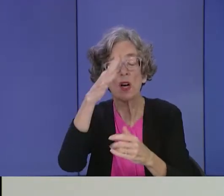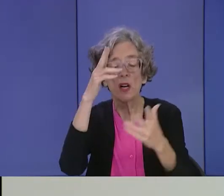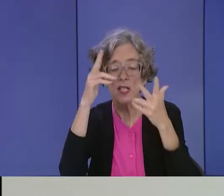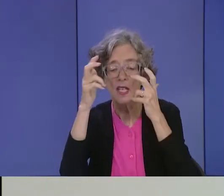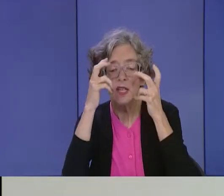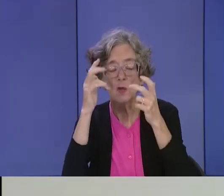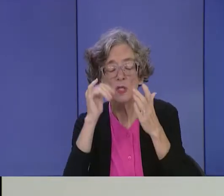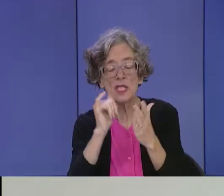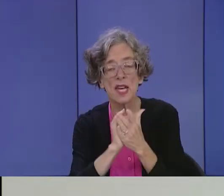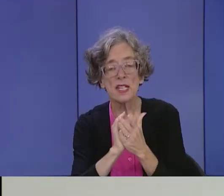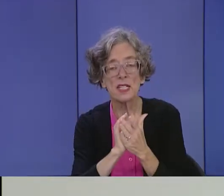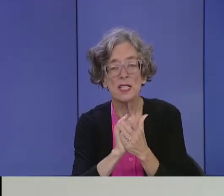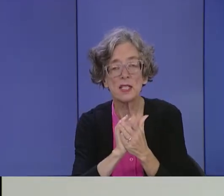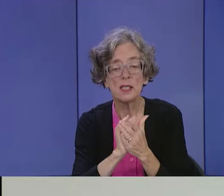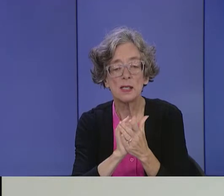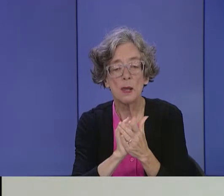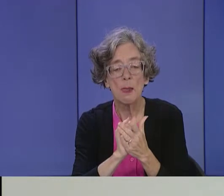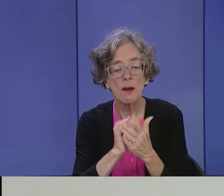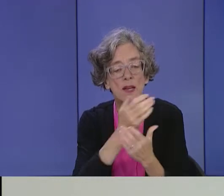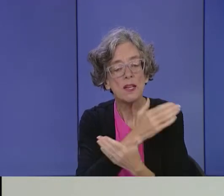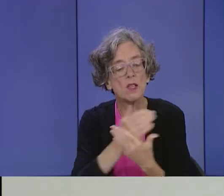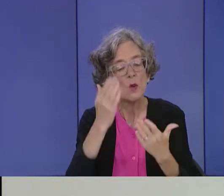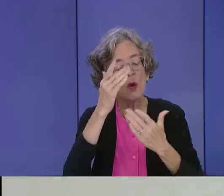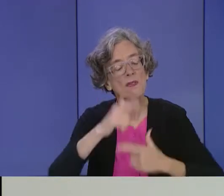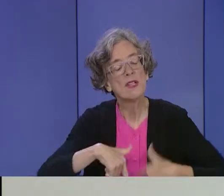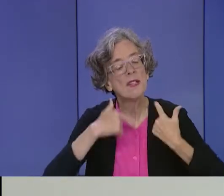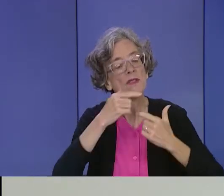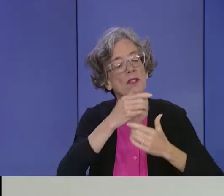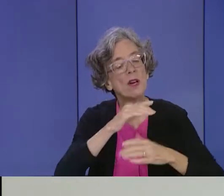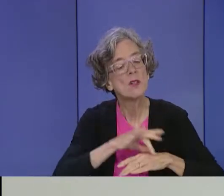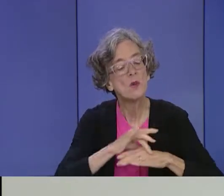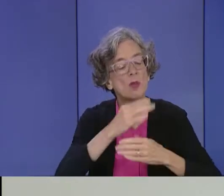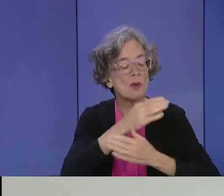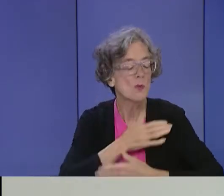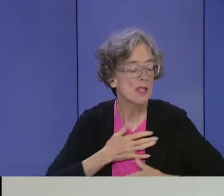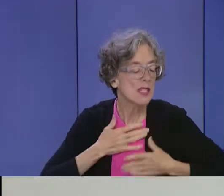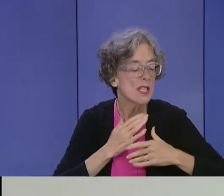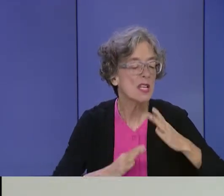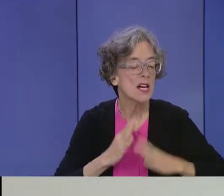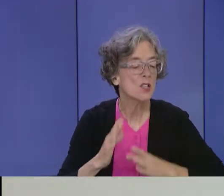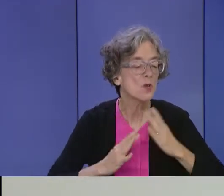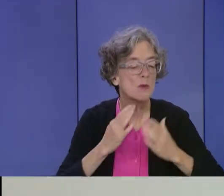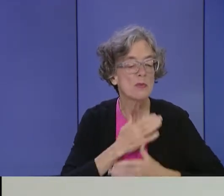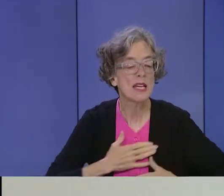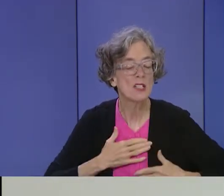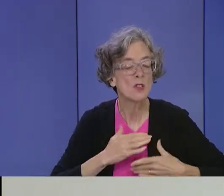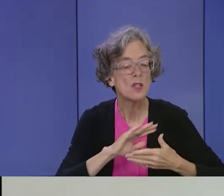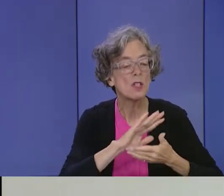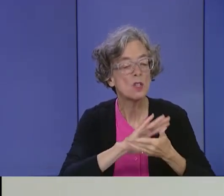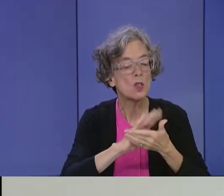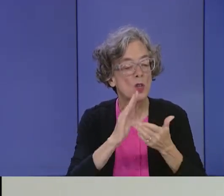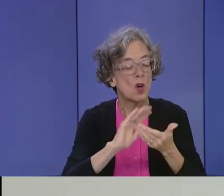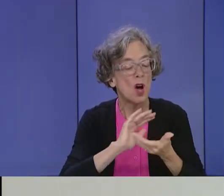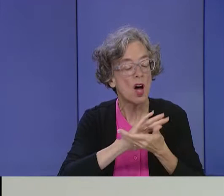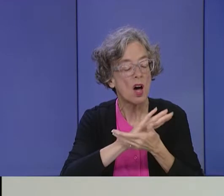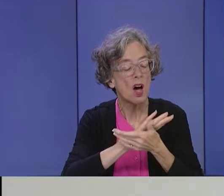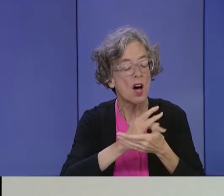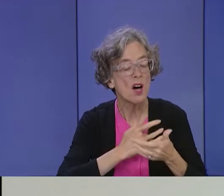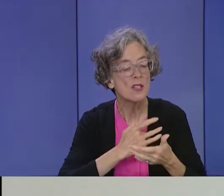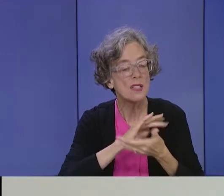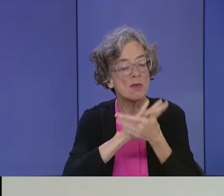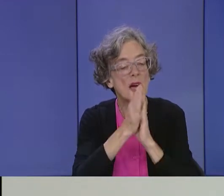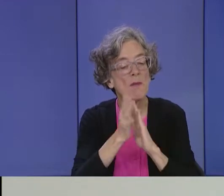Lord of hosts. You have lived on earth in luxury and pleasure. You have fattened your hearts for the day of